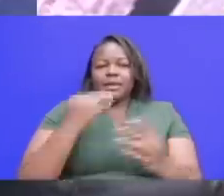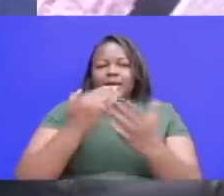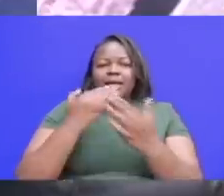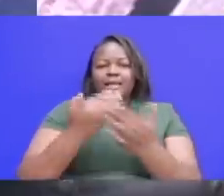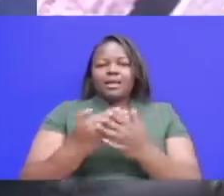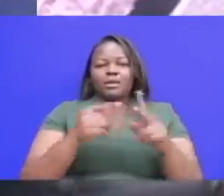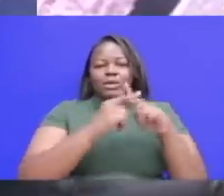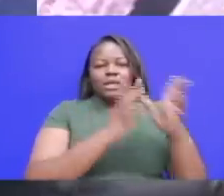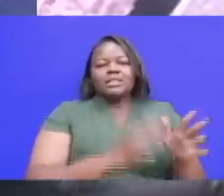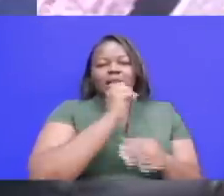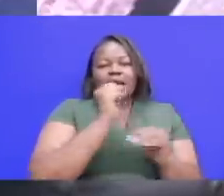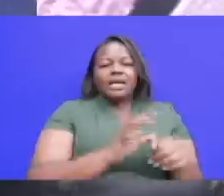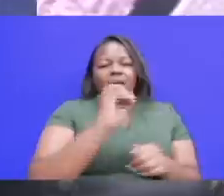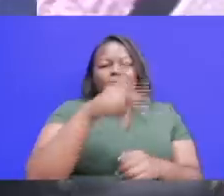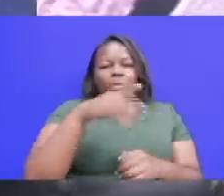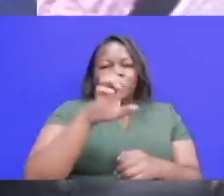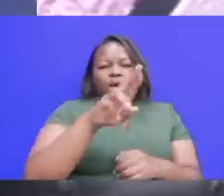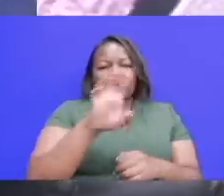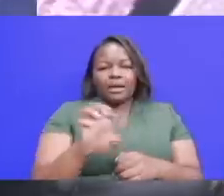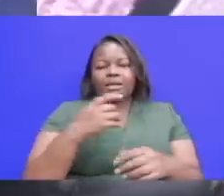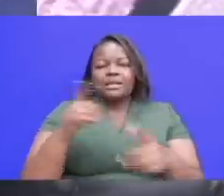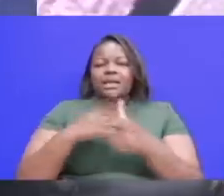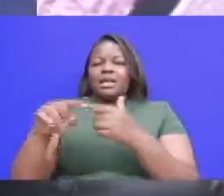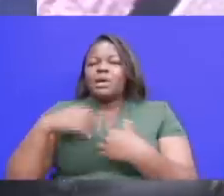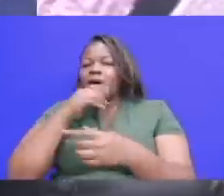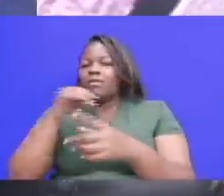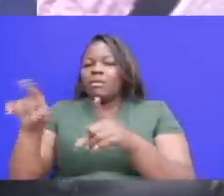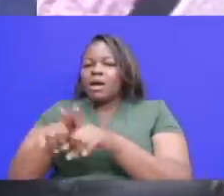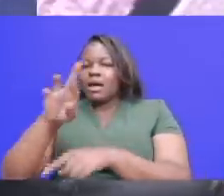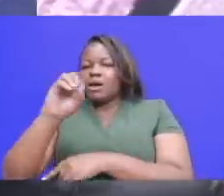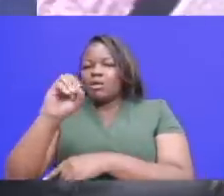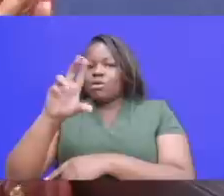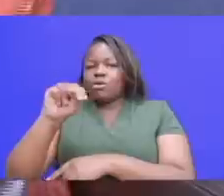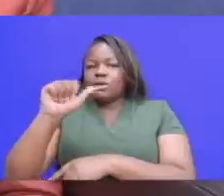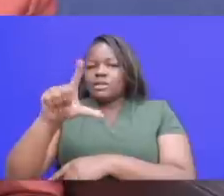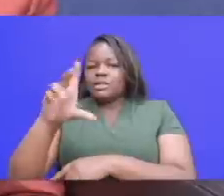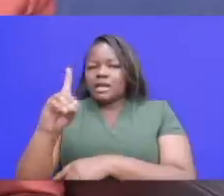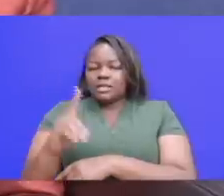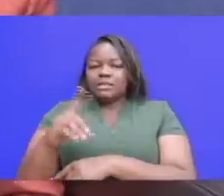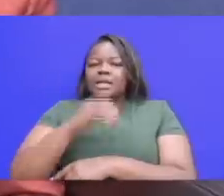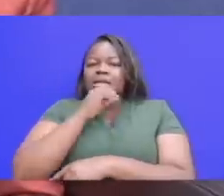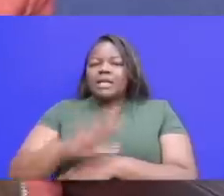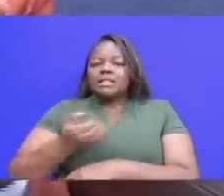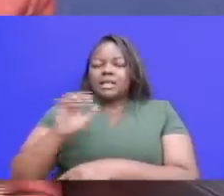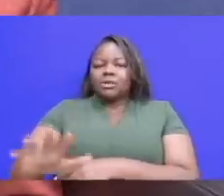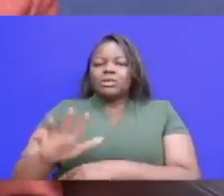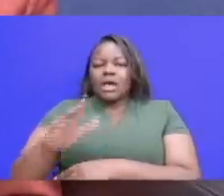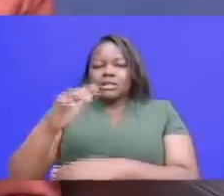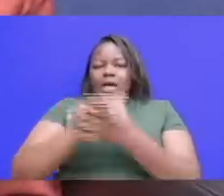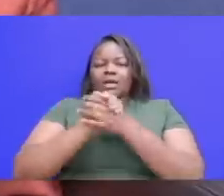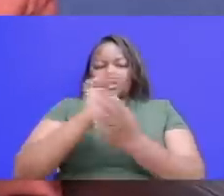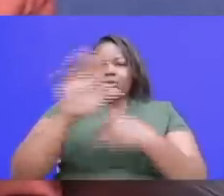Opere. We also have Brother Roland Mudok with us here in studio. Sons and daughters of the Most High, I greet you all in the